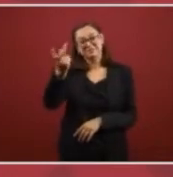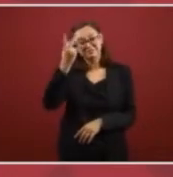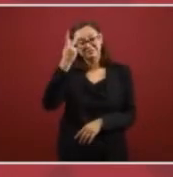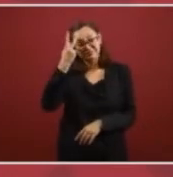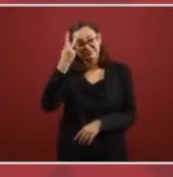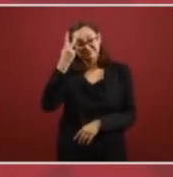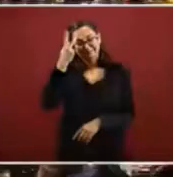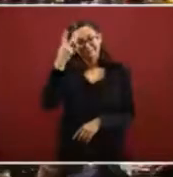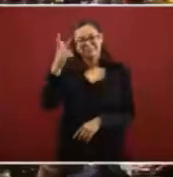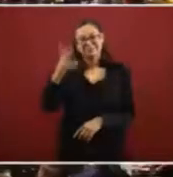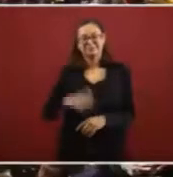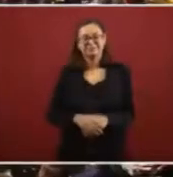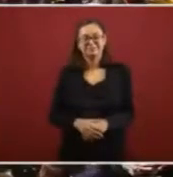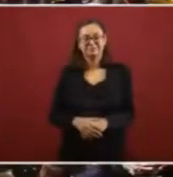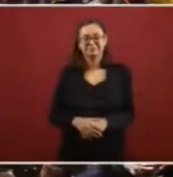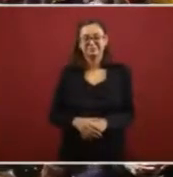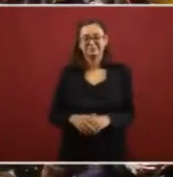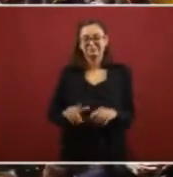Luis Potosí,